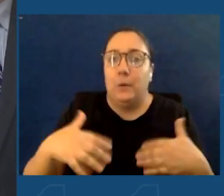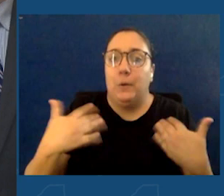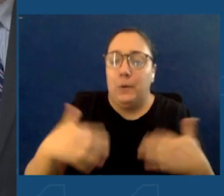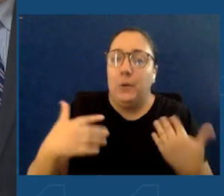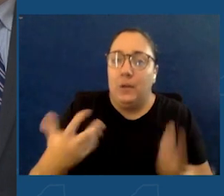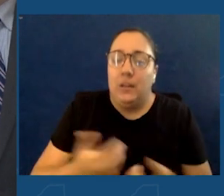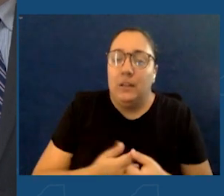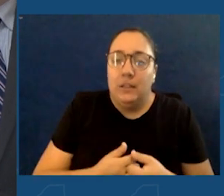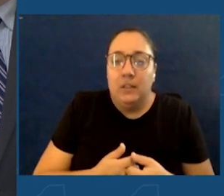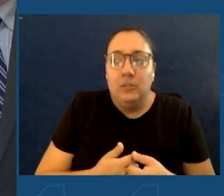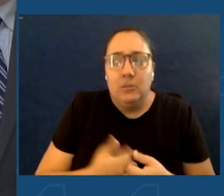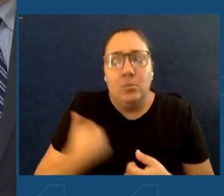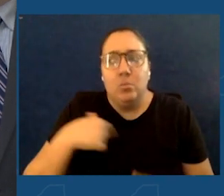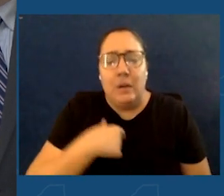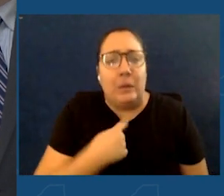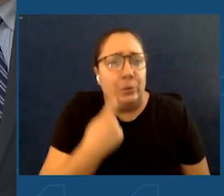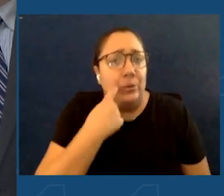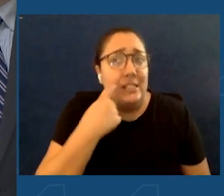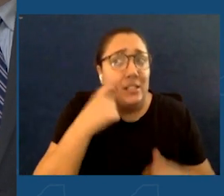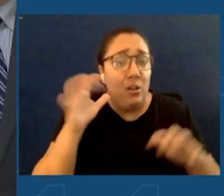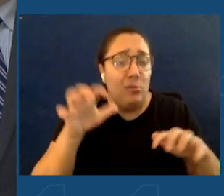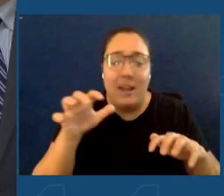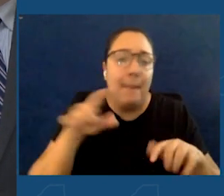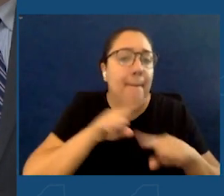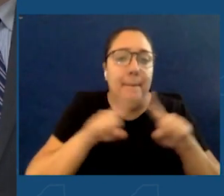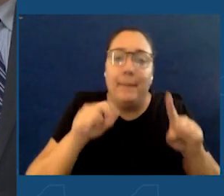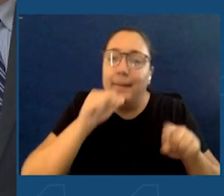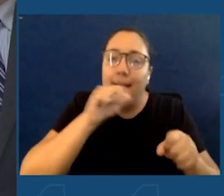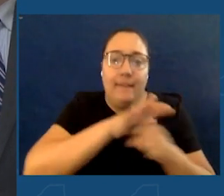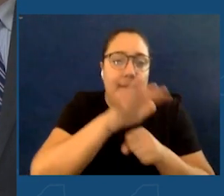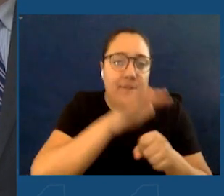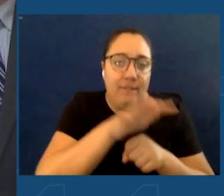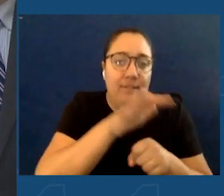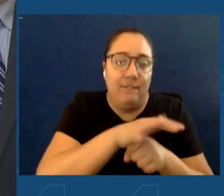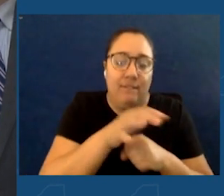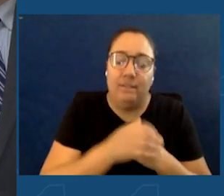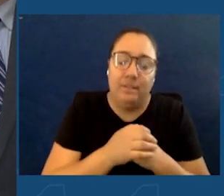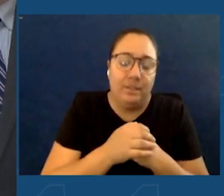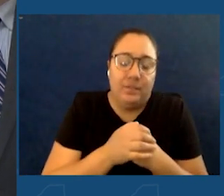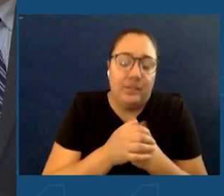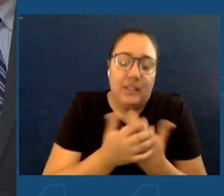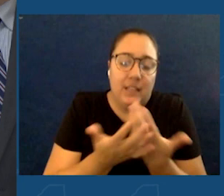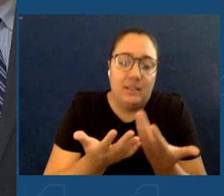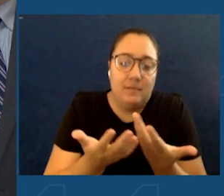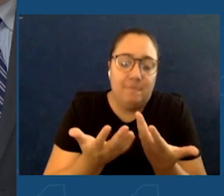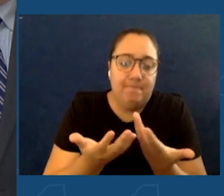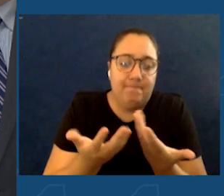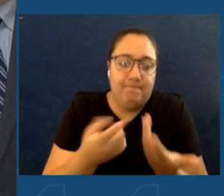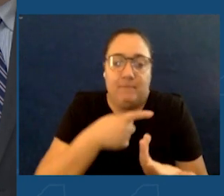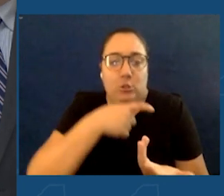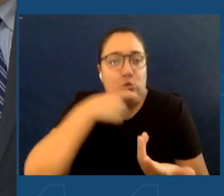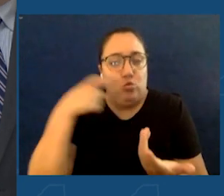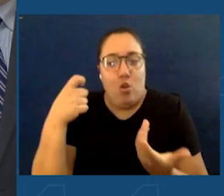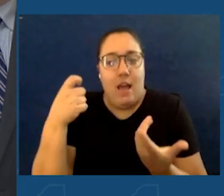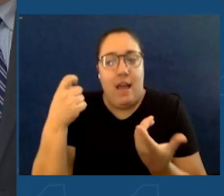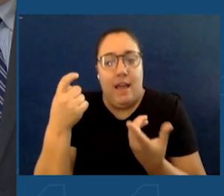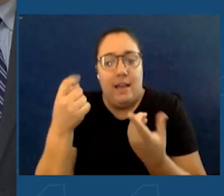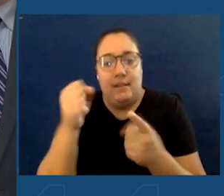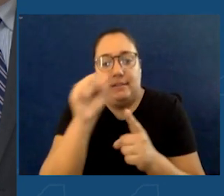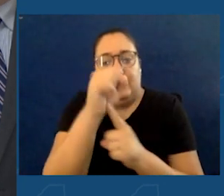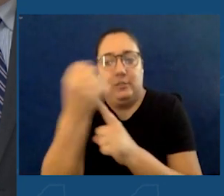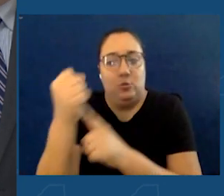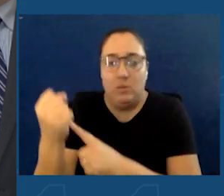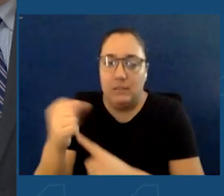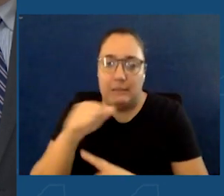we've had were not enough. They didn't address the dry conditions that have persevered and persisted over this past year.